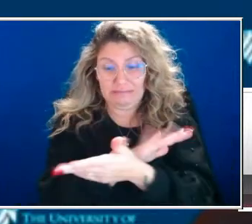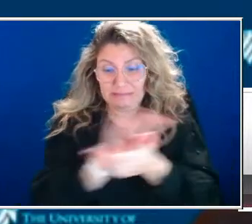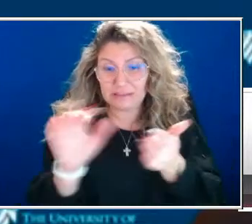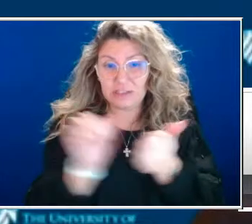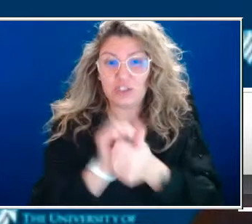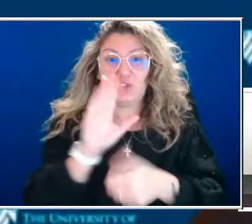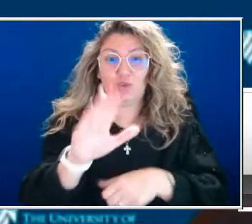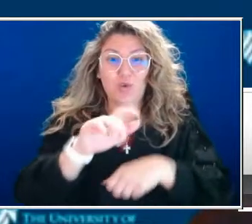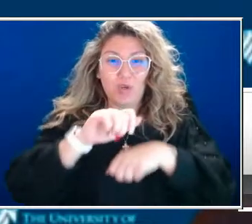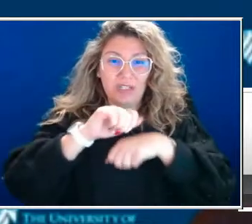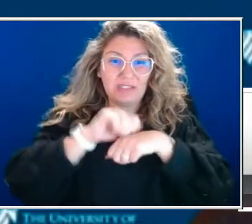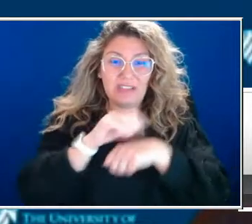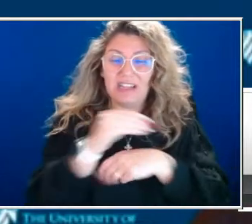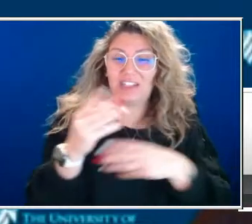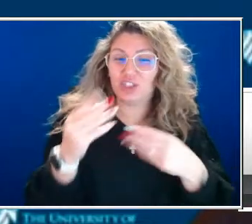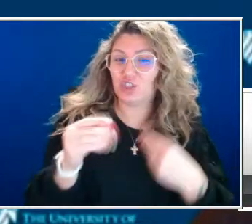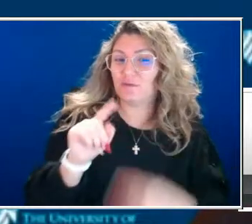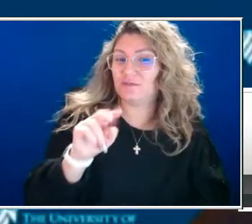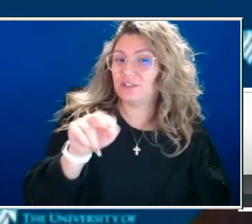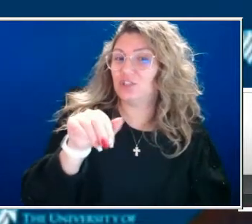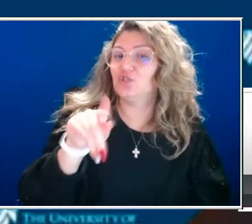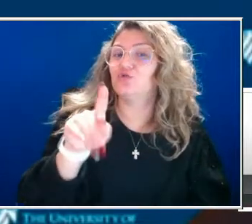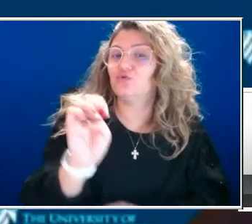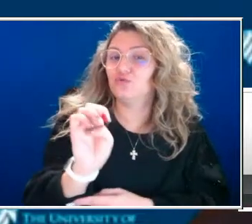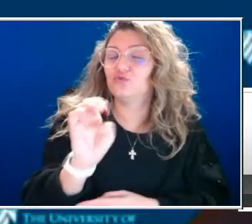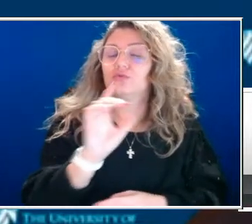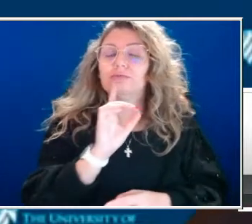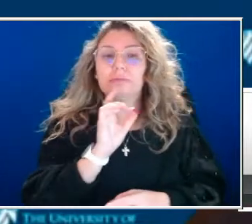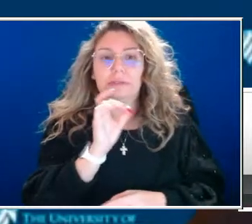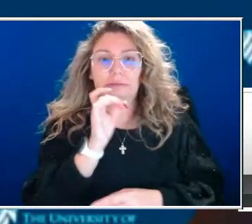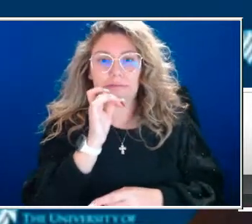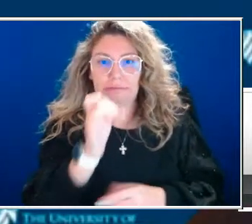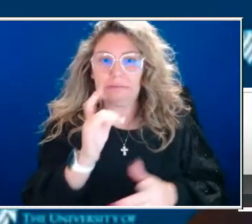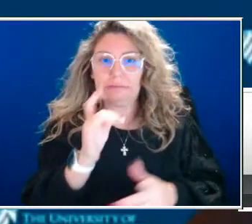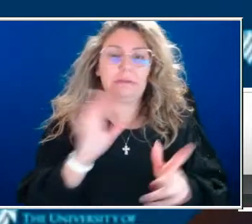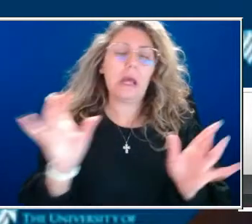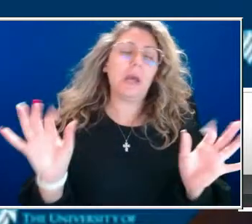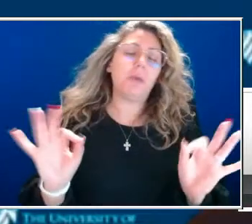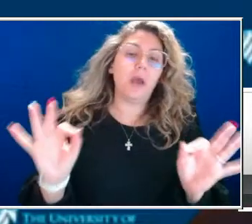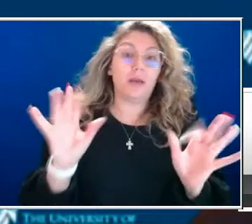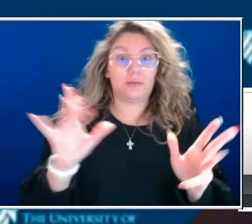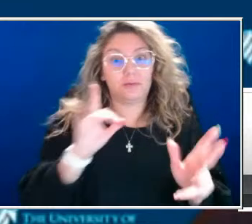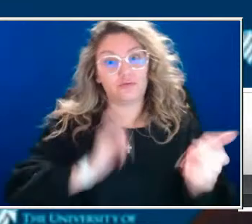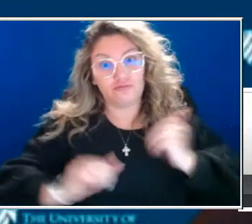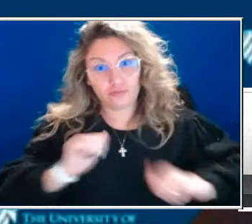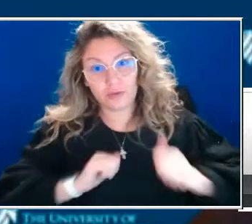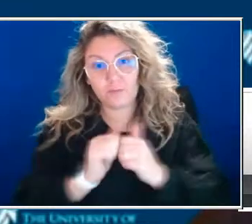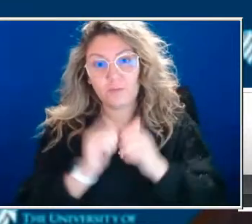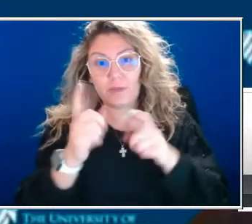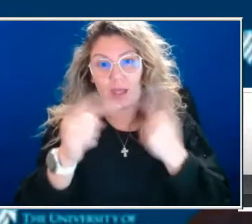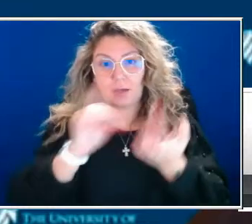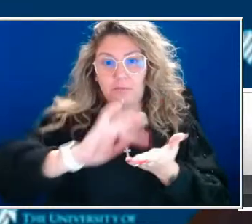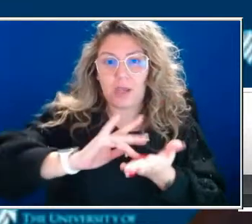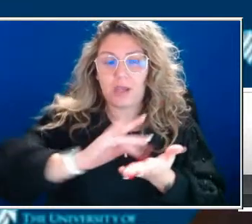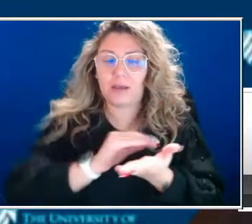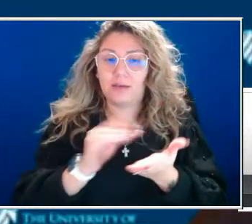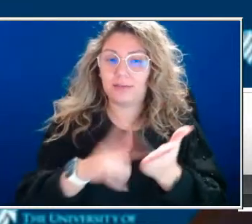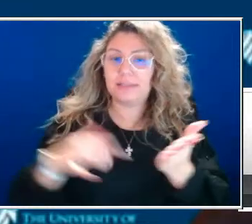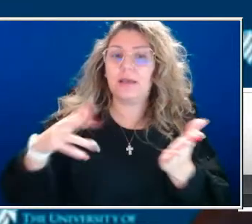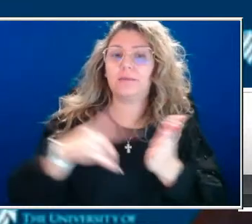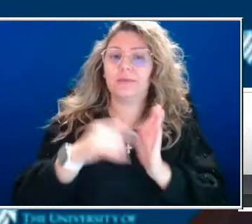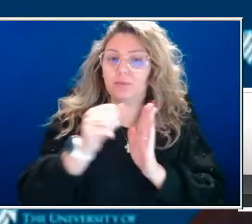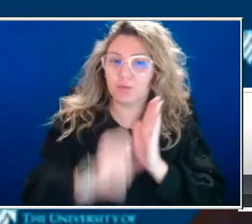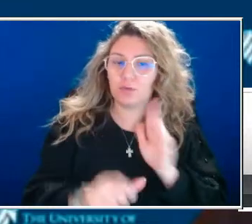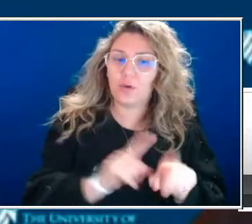and soft tissues. So it is not treated lightly. It is treated aggressively with antibiotics and also sometimes surgery. And we need to be